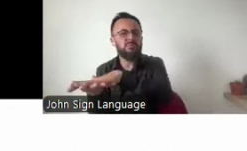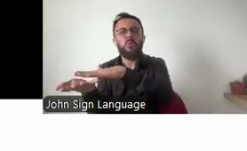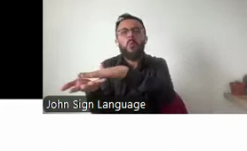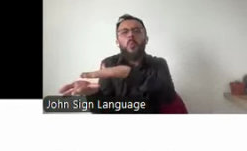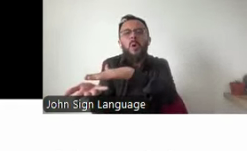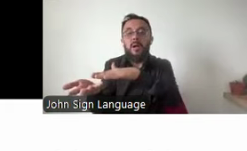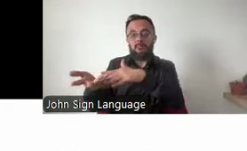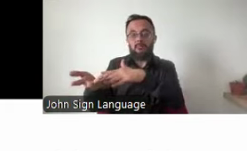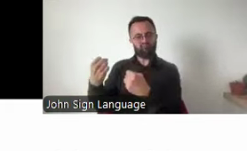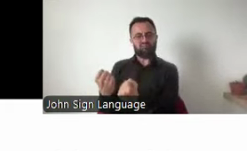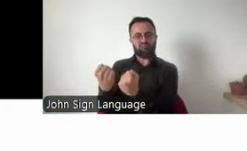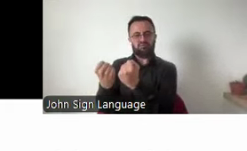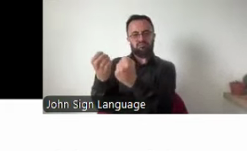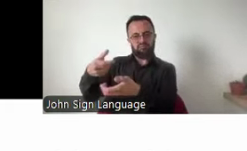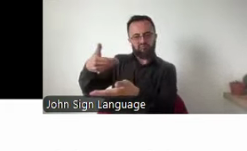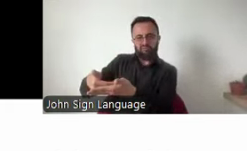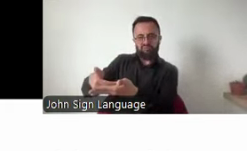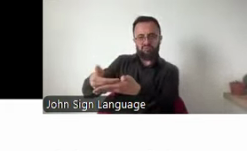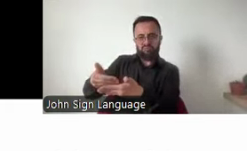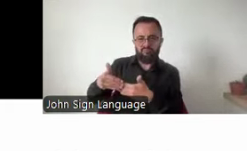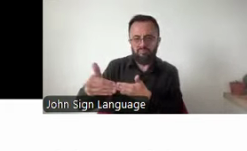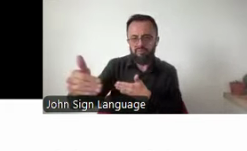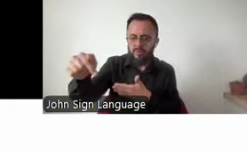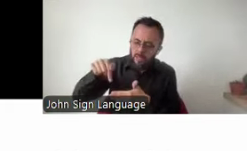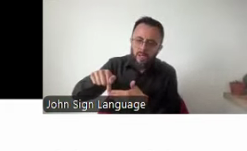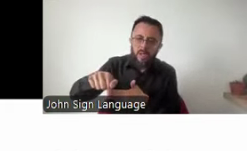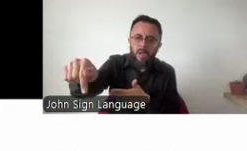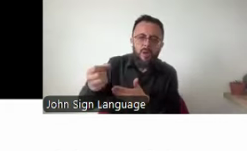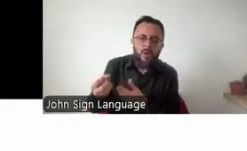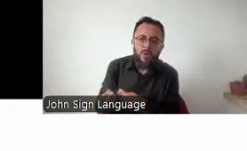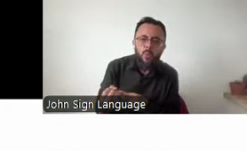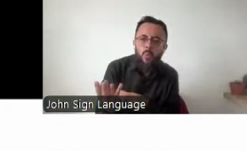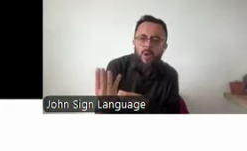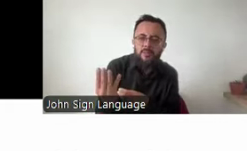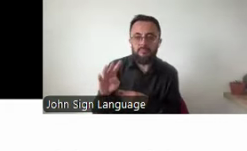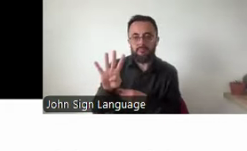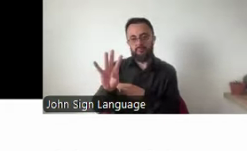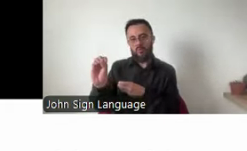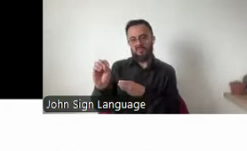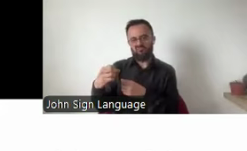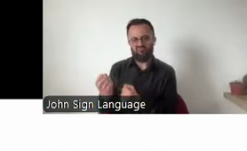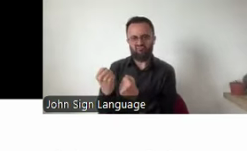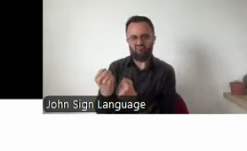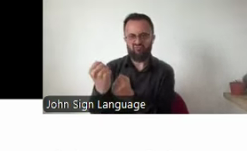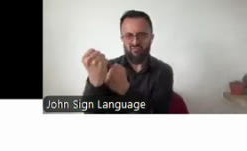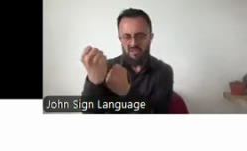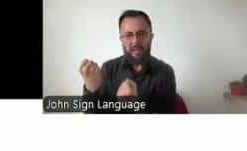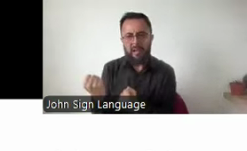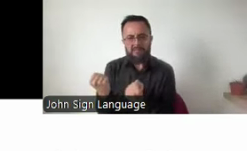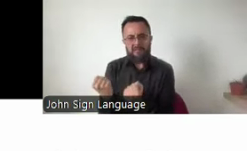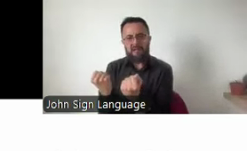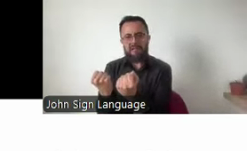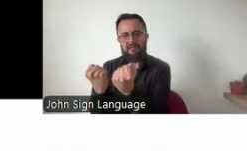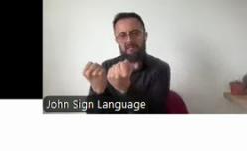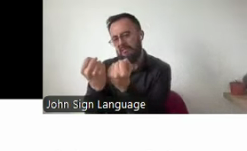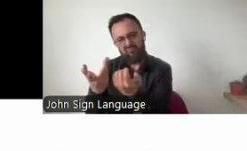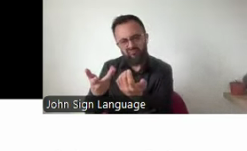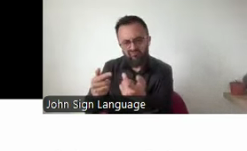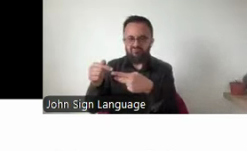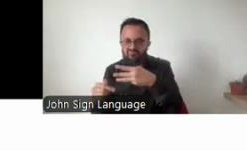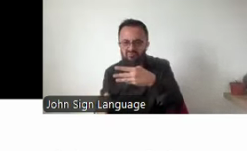we kind of see this a little bit like a menu of different actions that you can select depending on